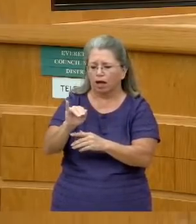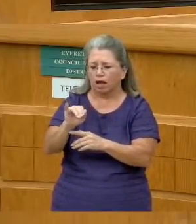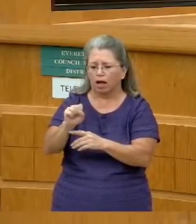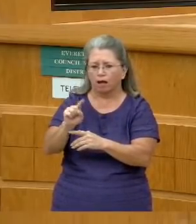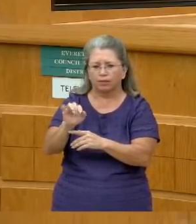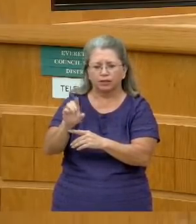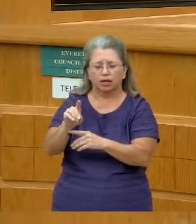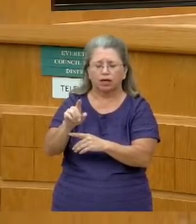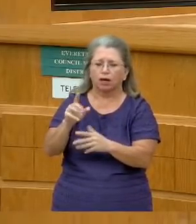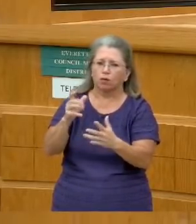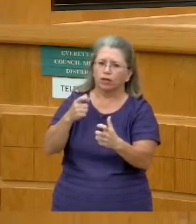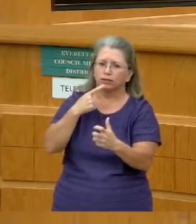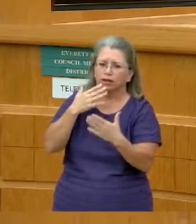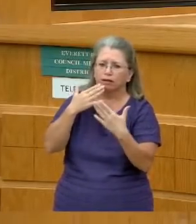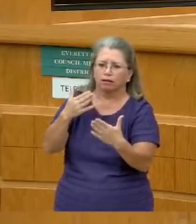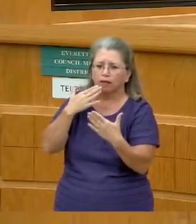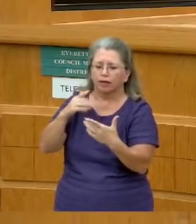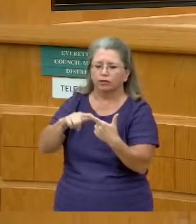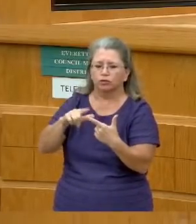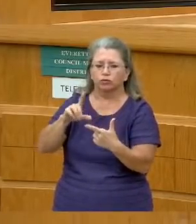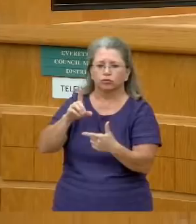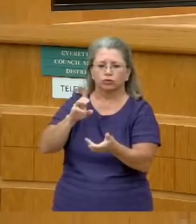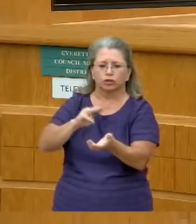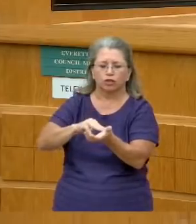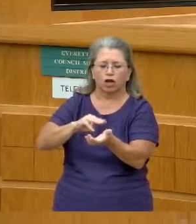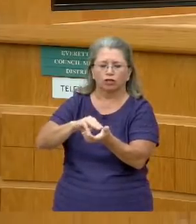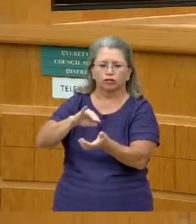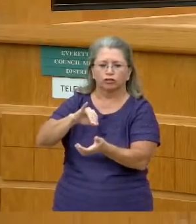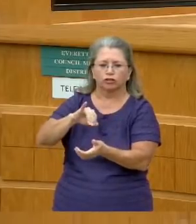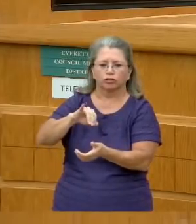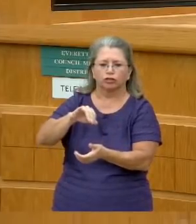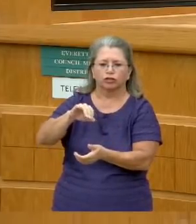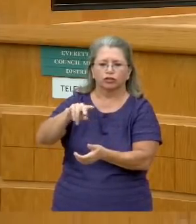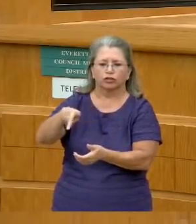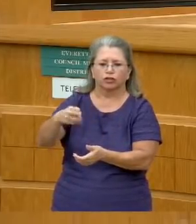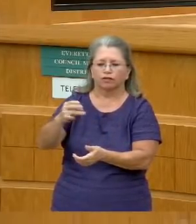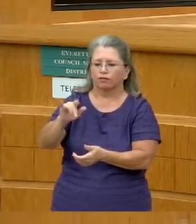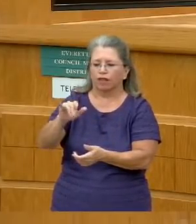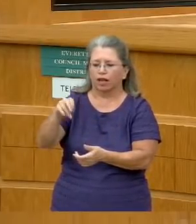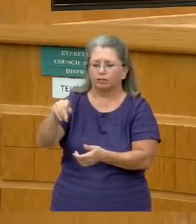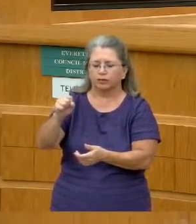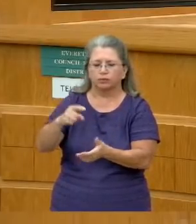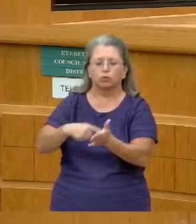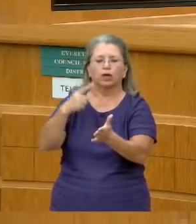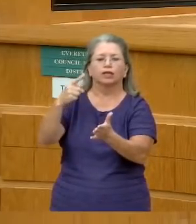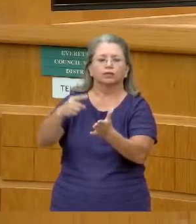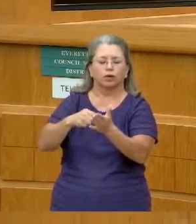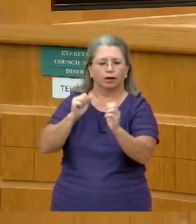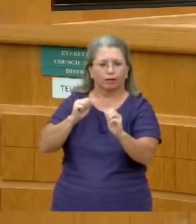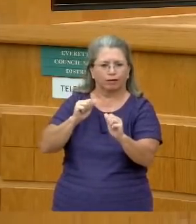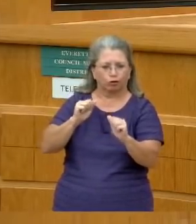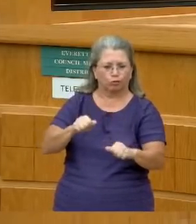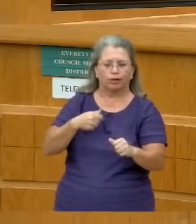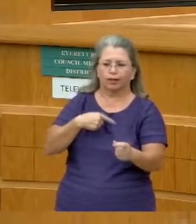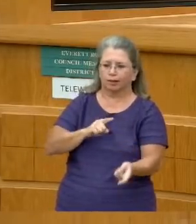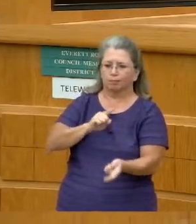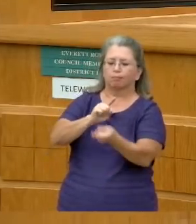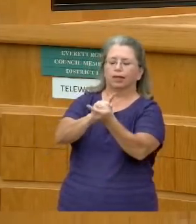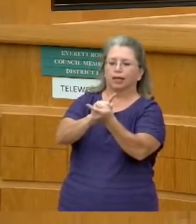a heartfelt thank you to Dr. Jacqueline Phillips. Every once in a while in life, you get to meet people that you know are